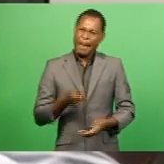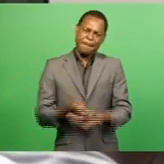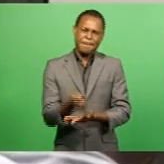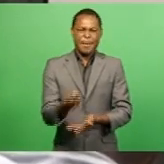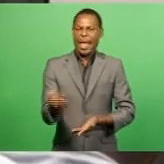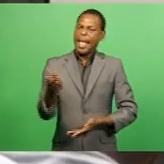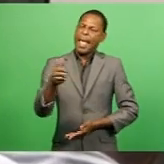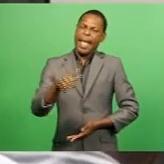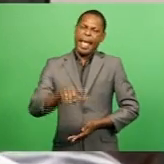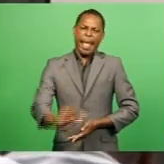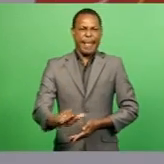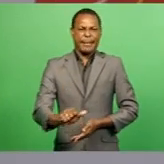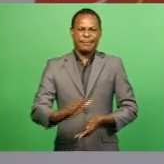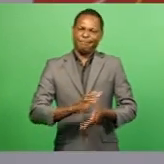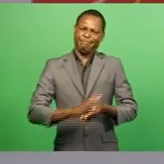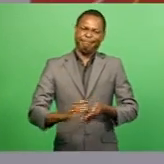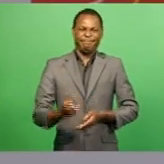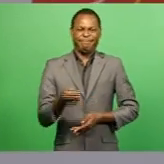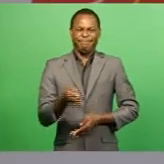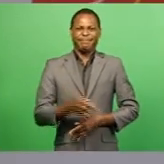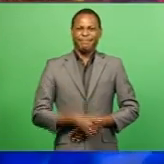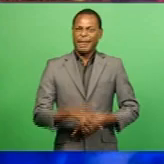to, without restrictions.